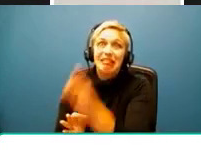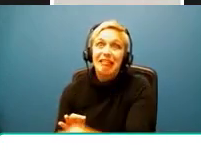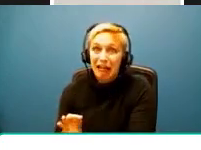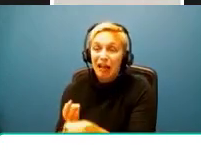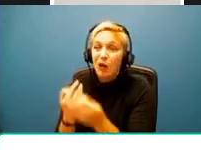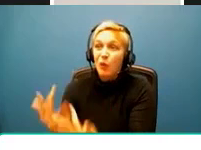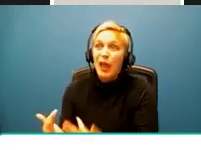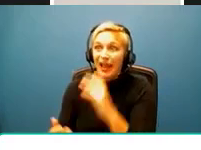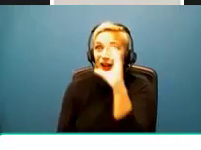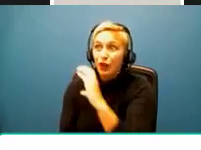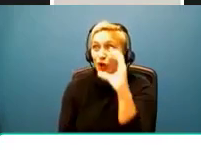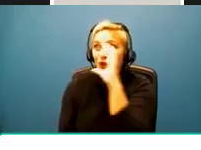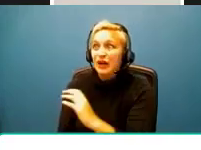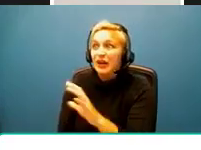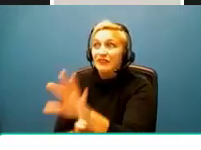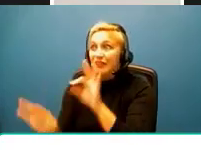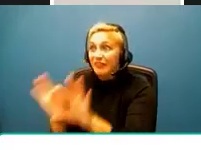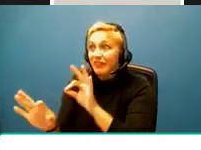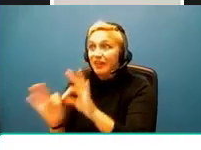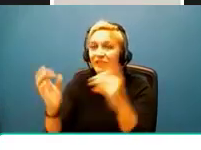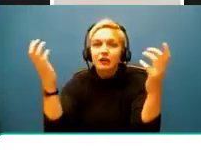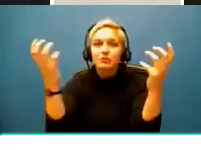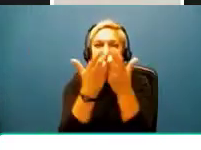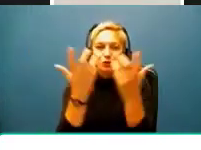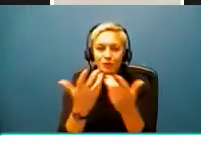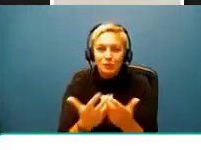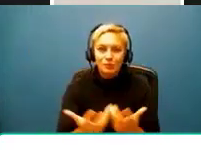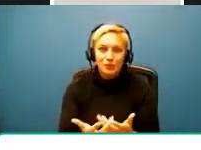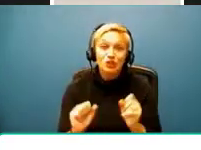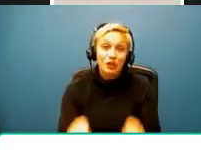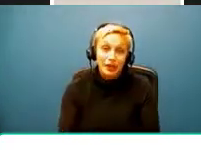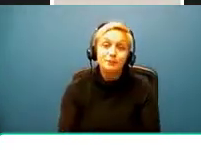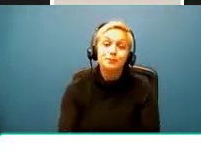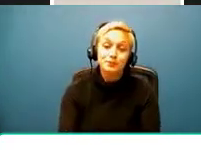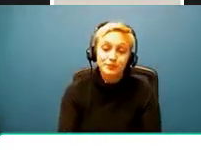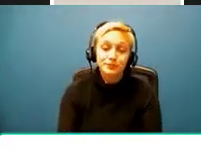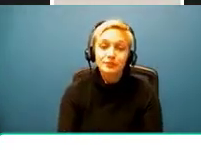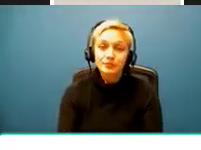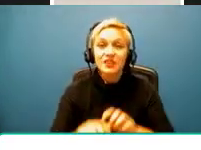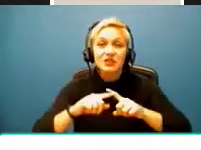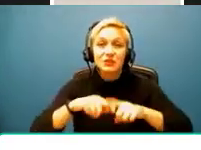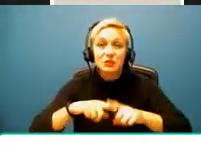could implement part of these measures and have the person be in person.